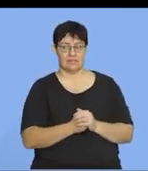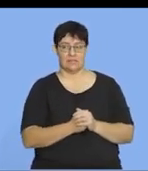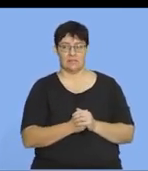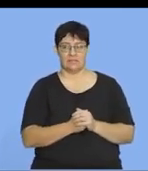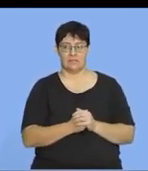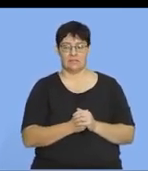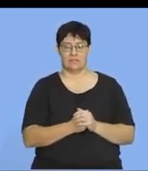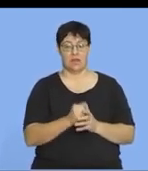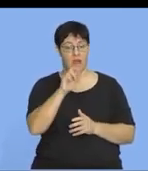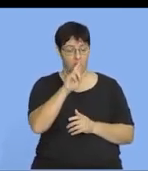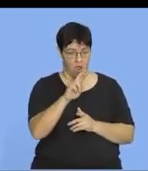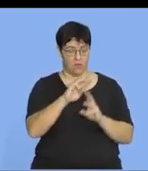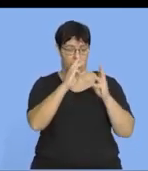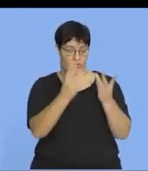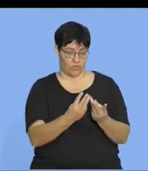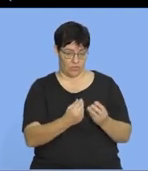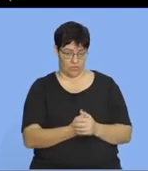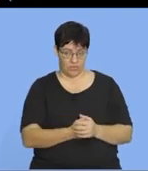minus the radius of the Earth.